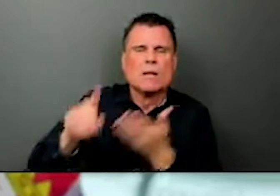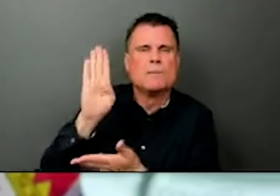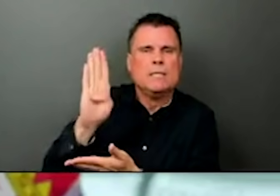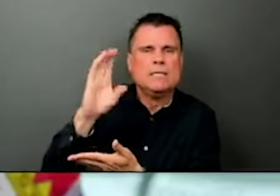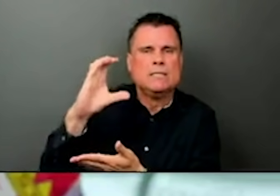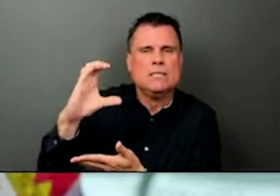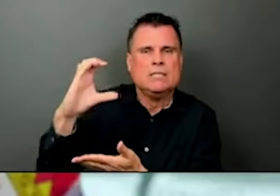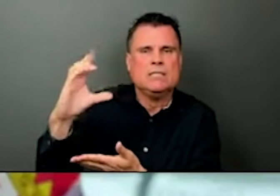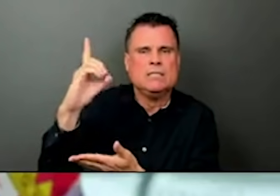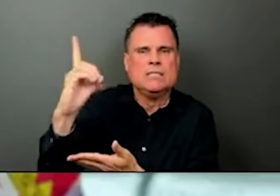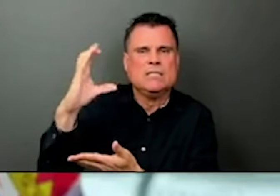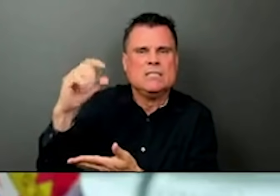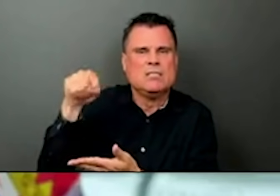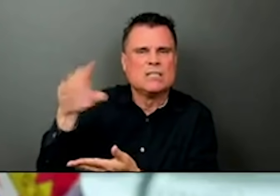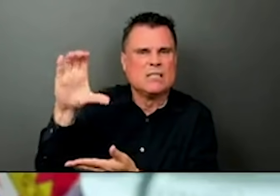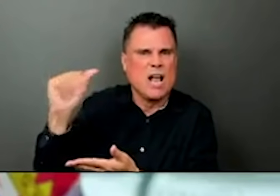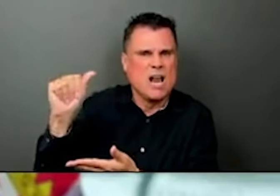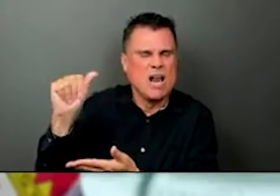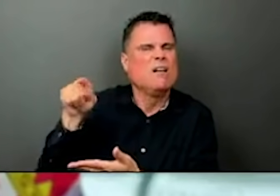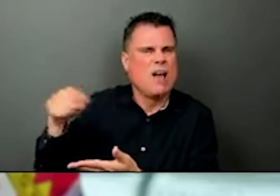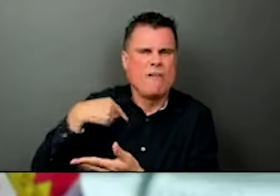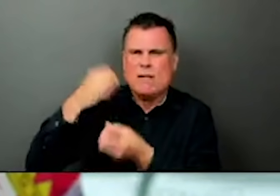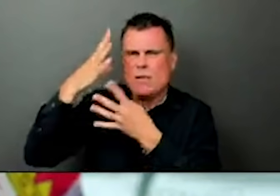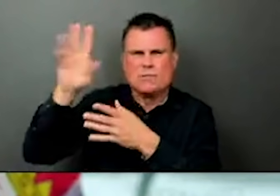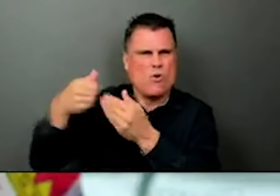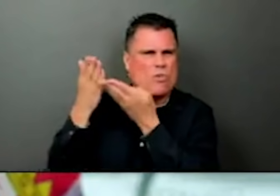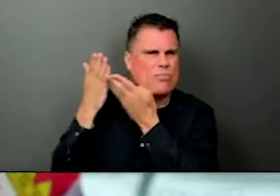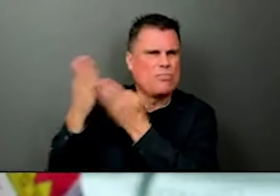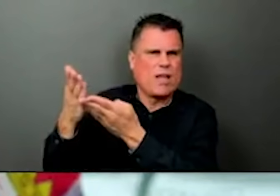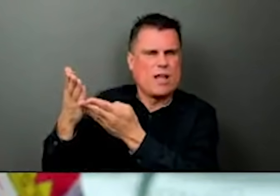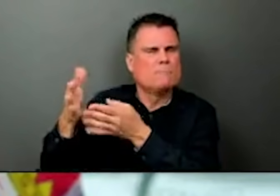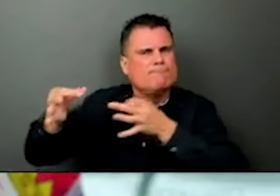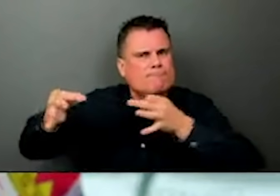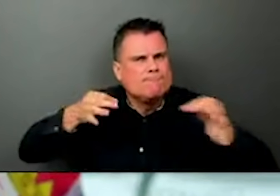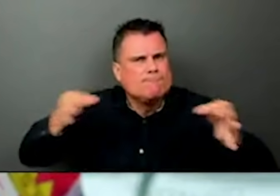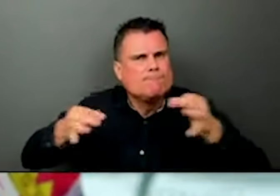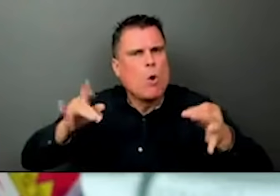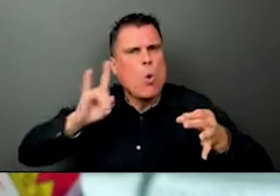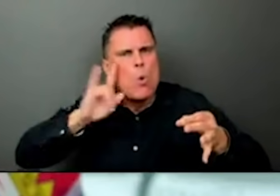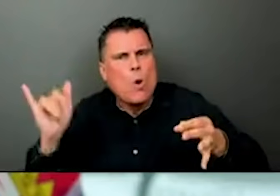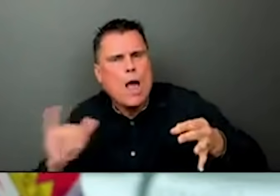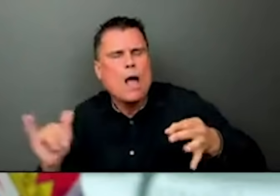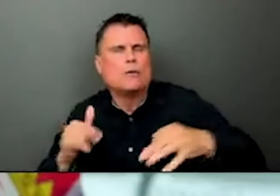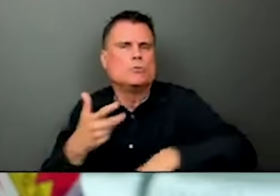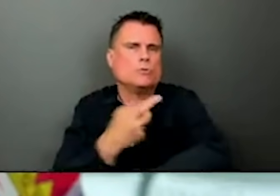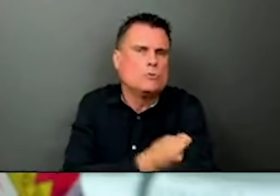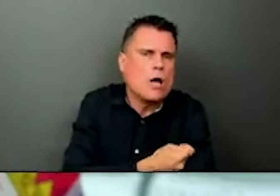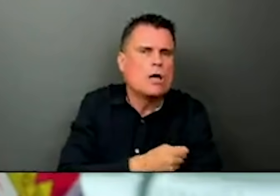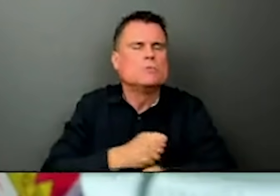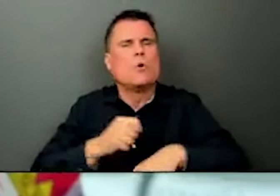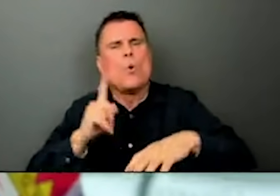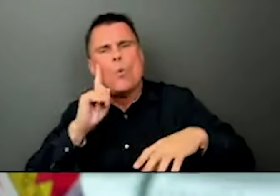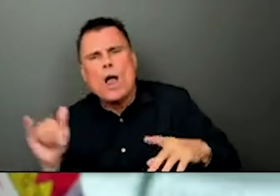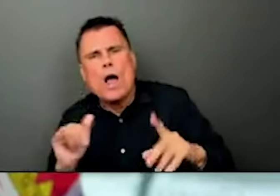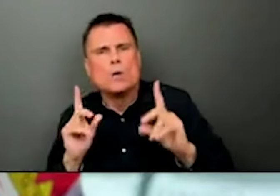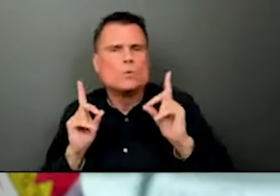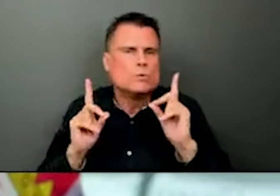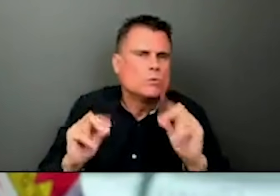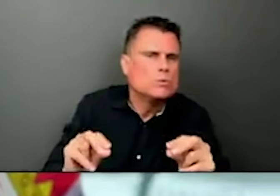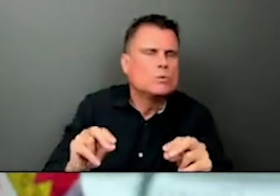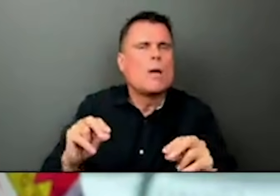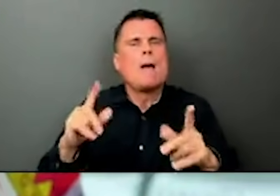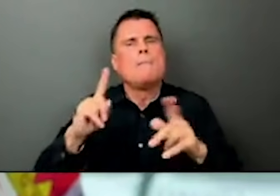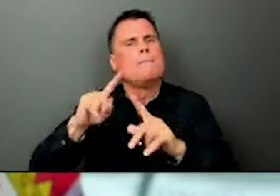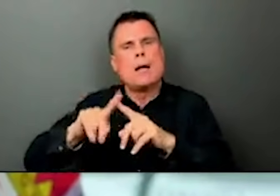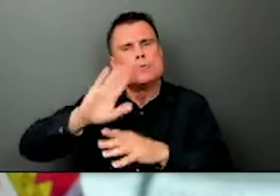from the United Kingdom indicates that after the second dose, the risk of that blood clot is about 1 in 600,000, as well